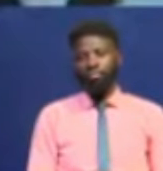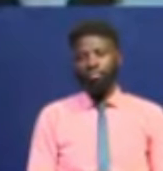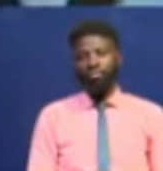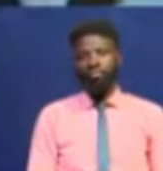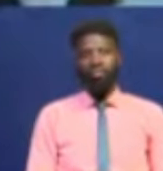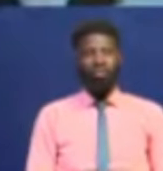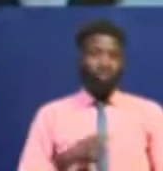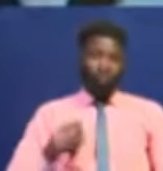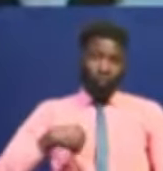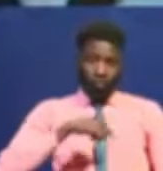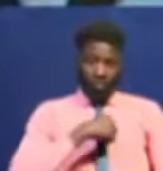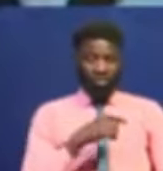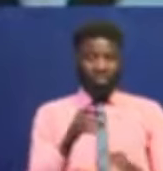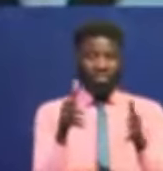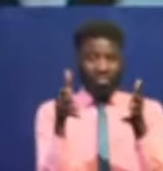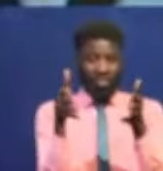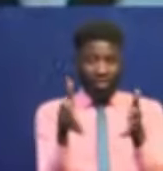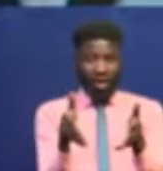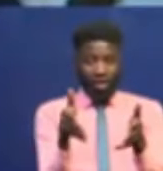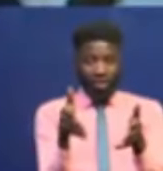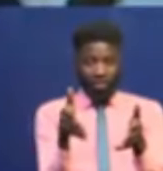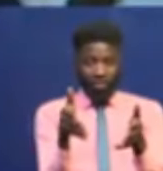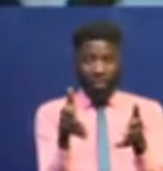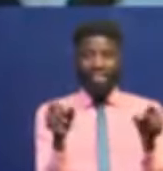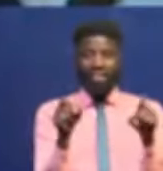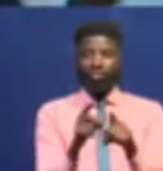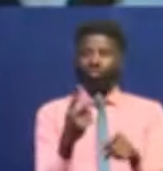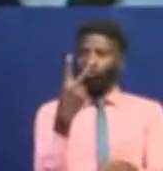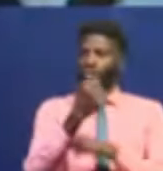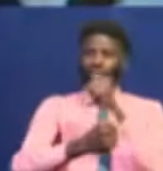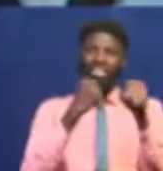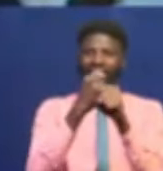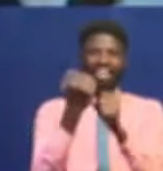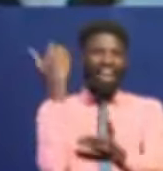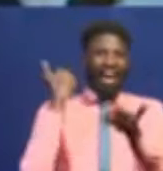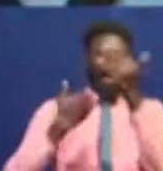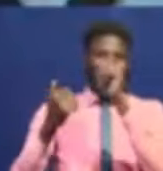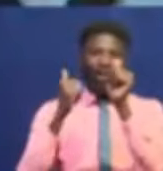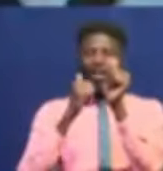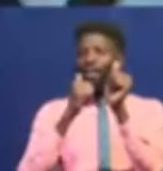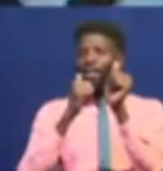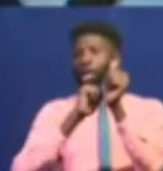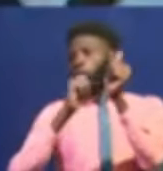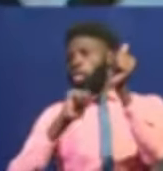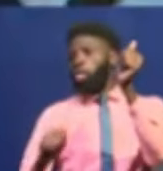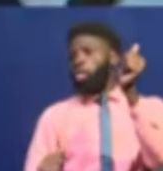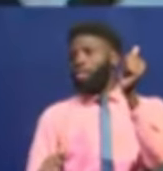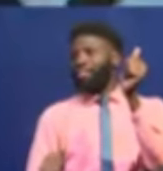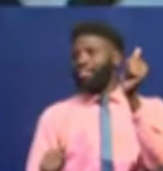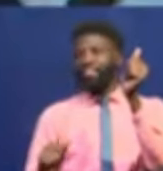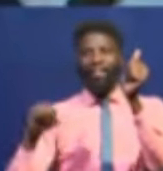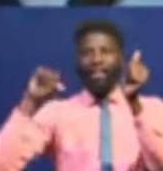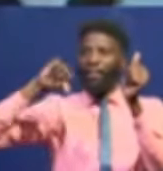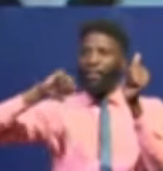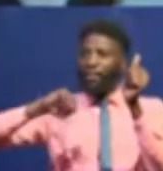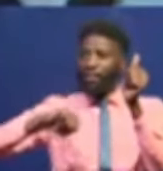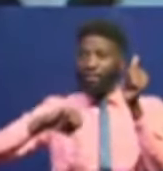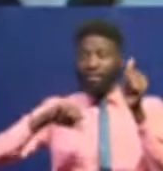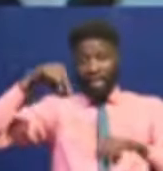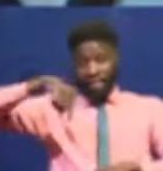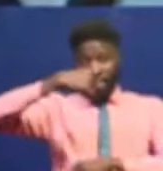we have gone back almost 2 years. It means that this